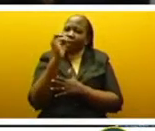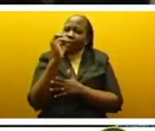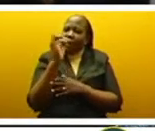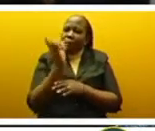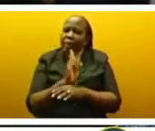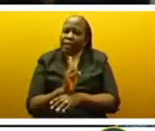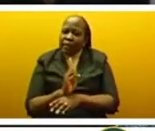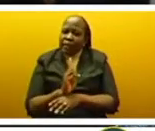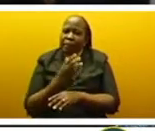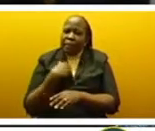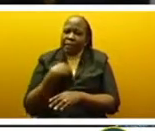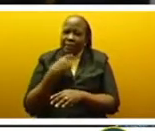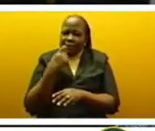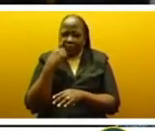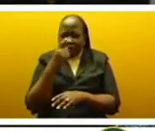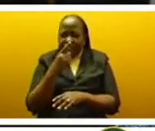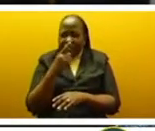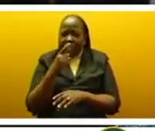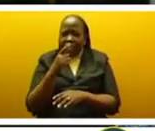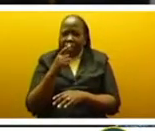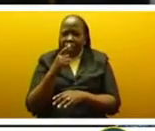says 15.